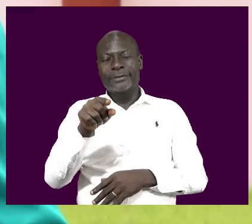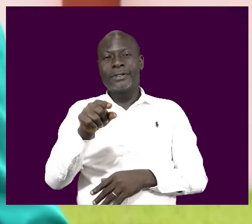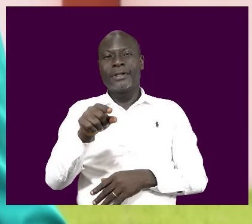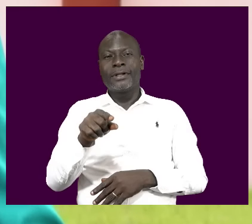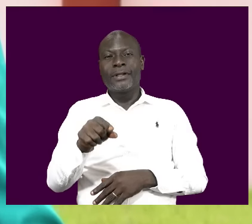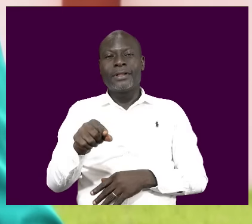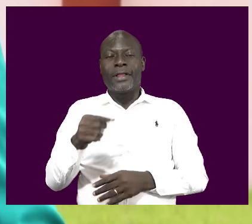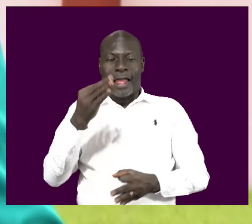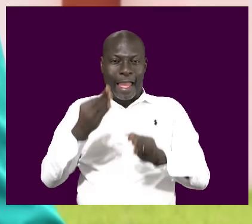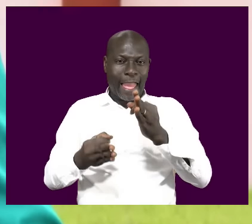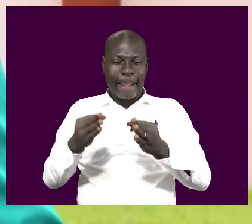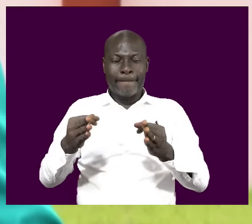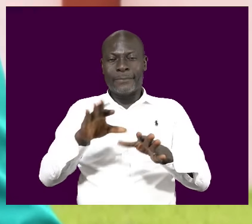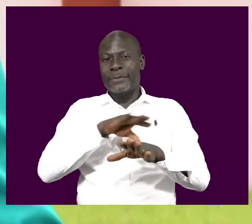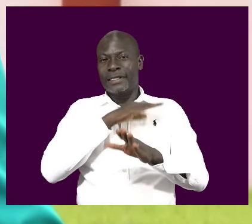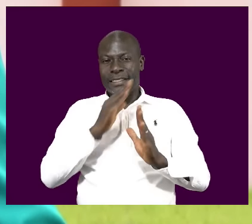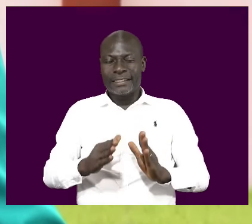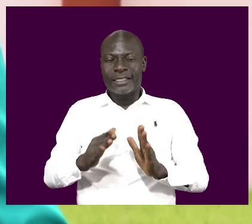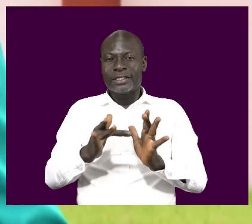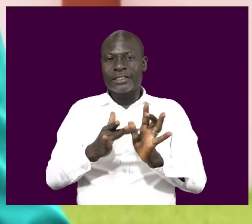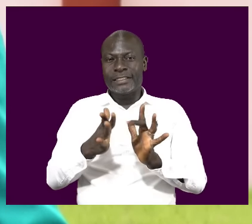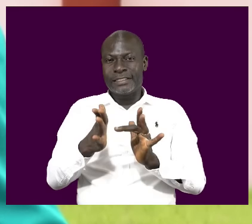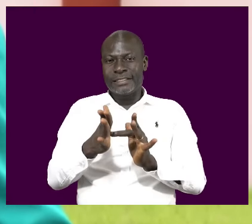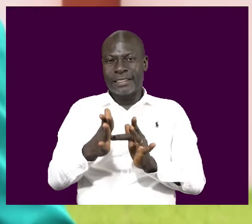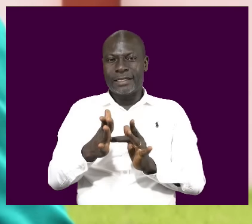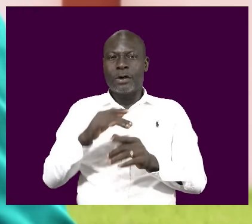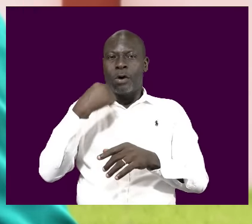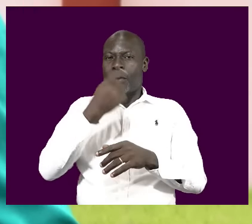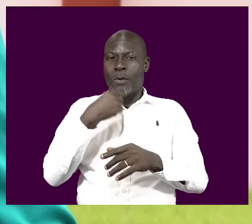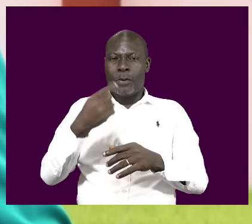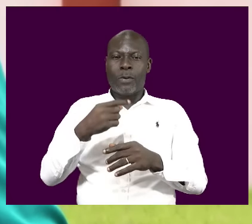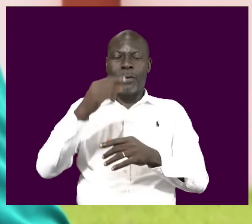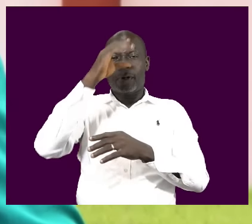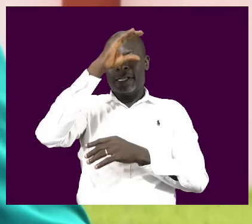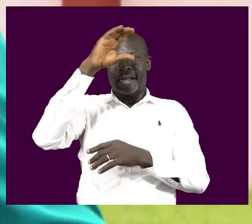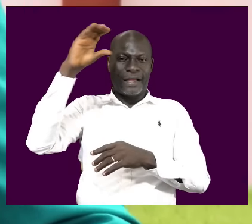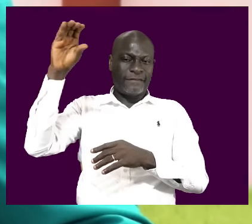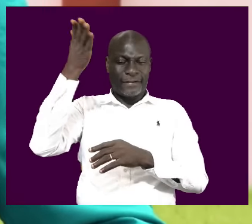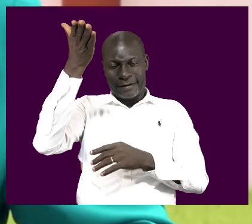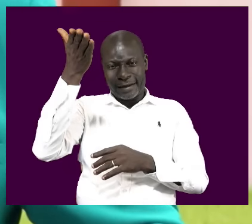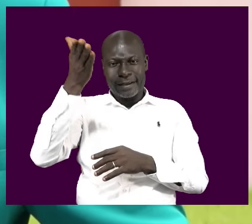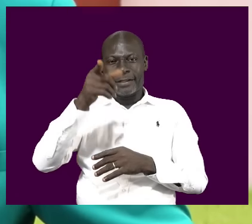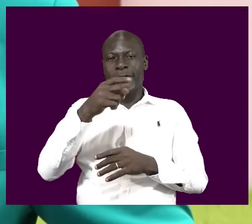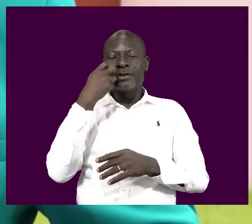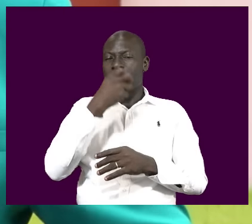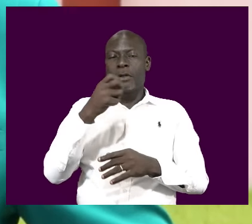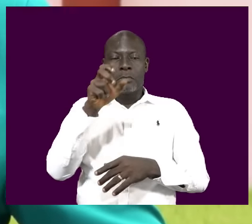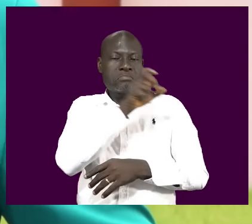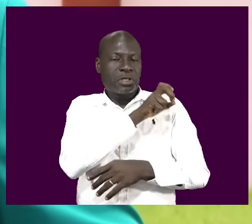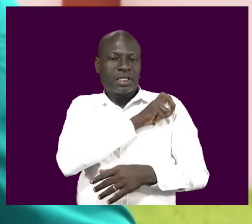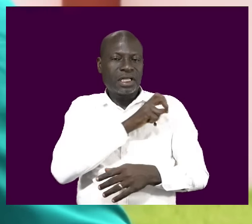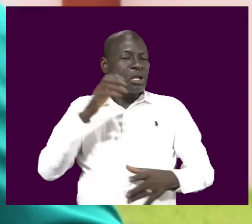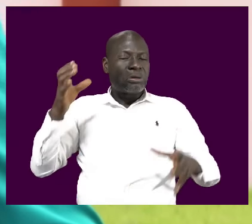Christo som Yesu Christo be wu ye wa Calvary no ho asem e na wo kan dia emfa police station any